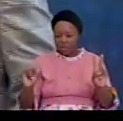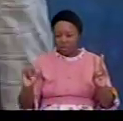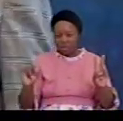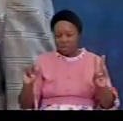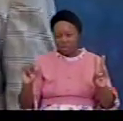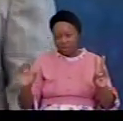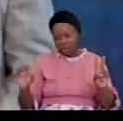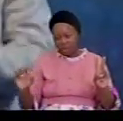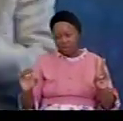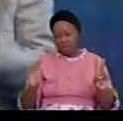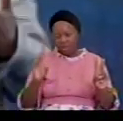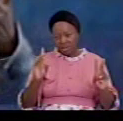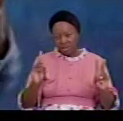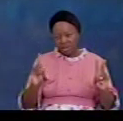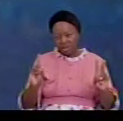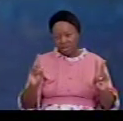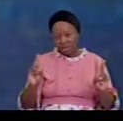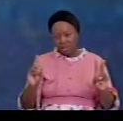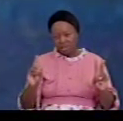is